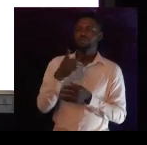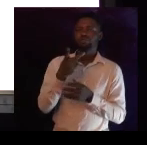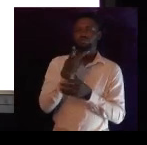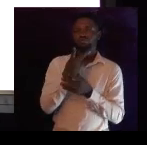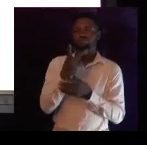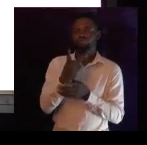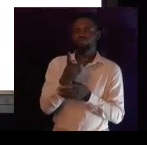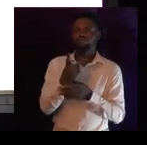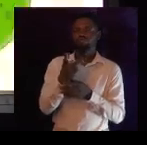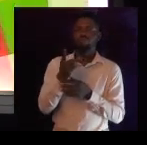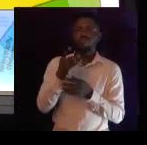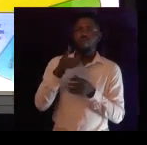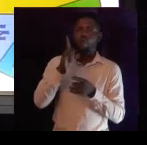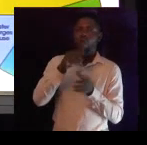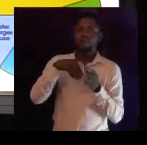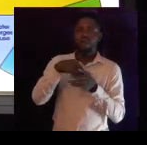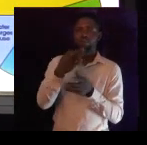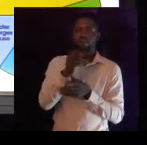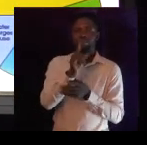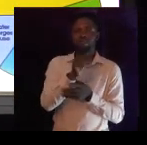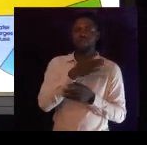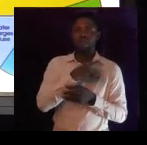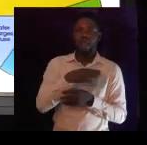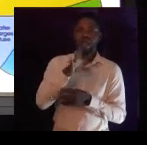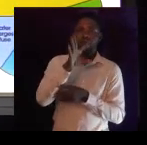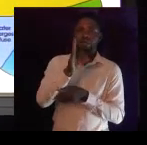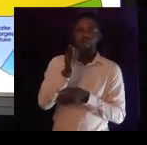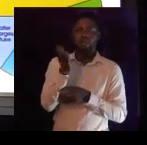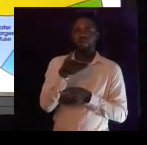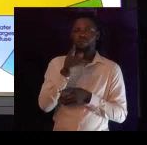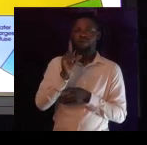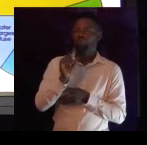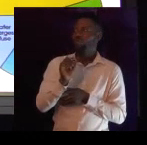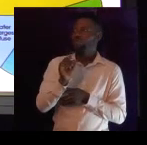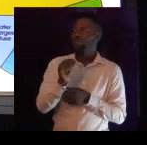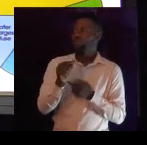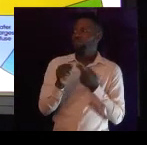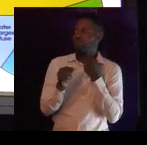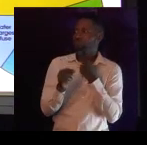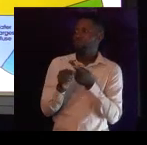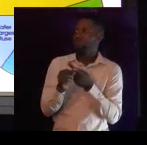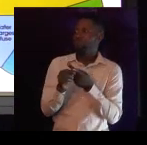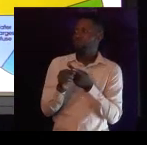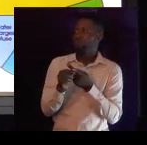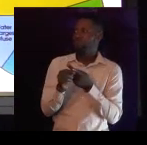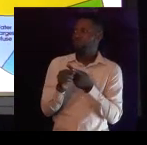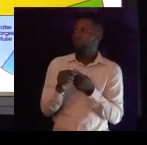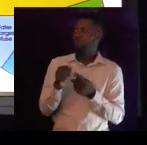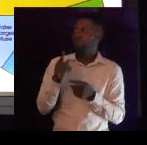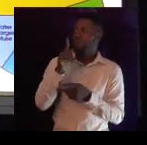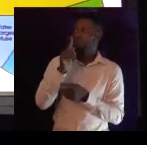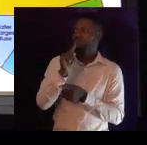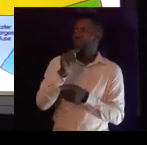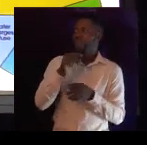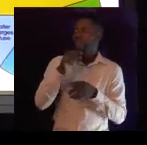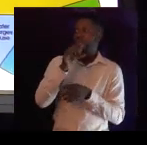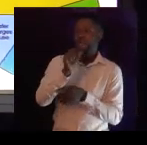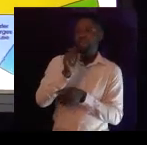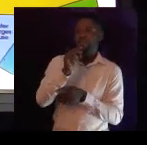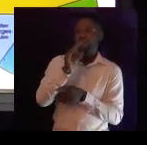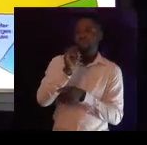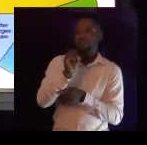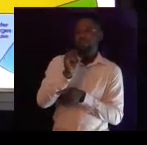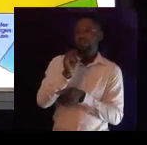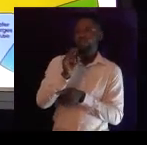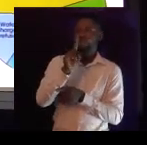two cases, you should get 1 out of 20 and 9 out of 20. Let's see how it goes. For text messages, I have said, is